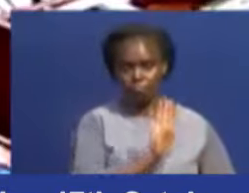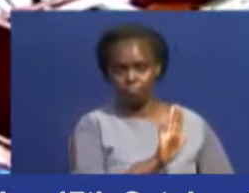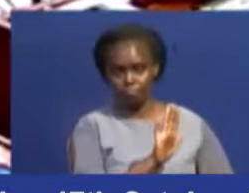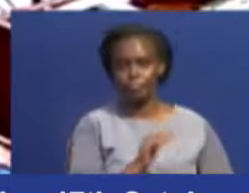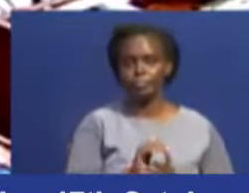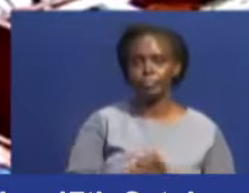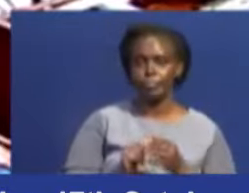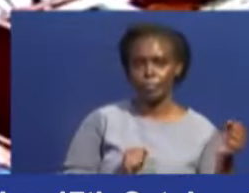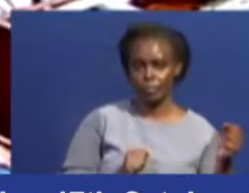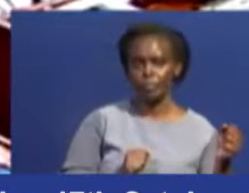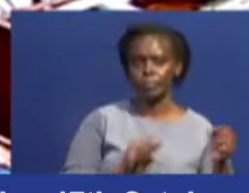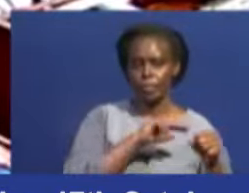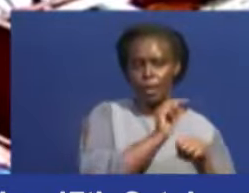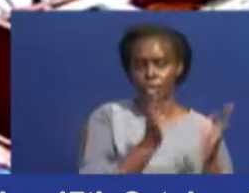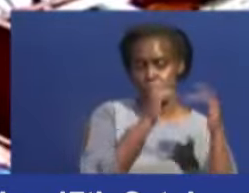Mr. Speaker, sir,